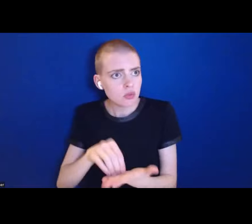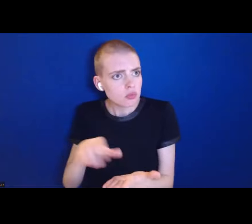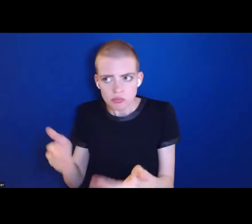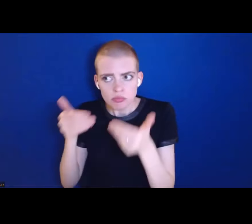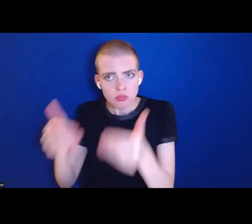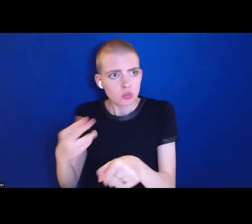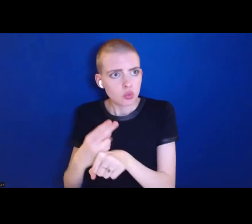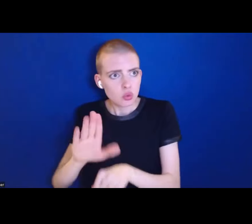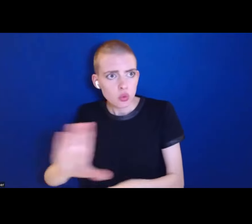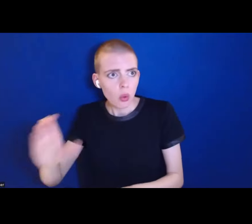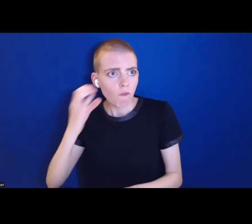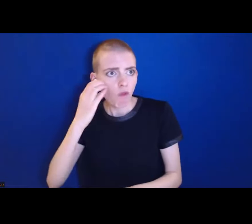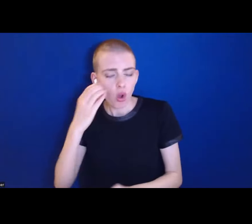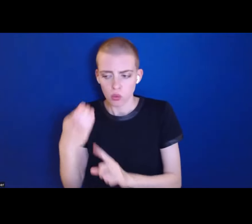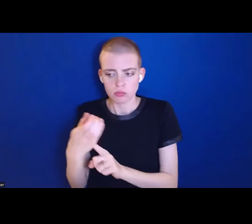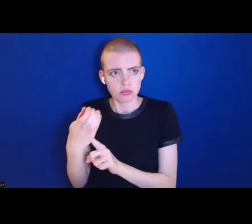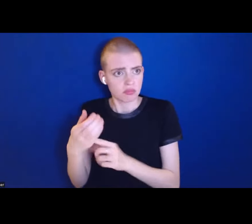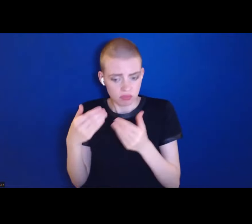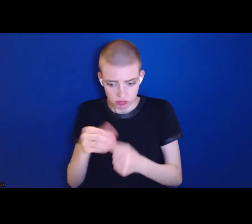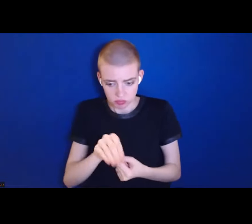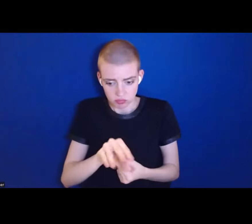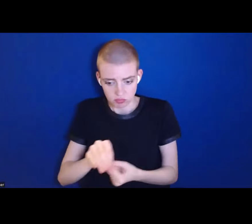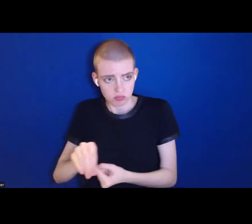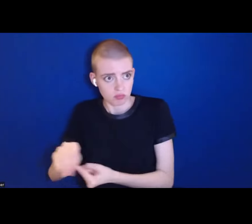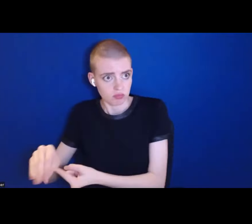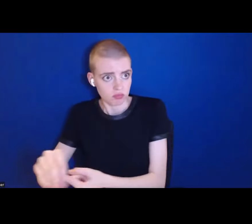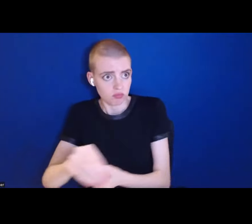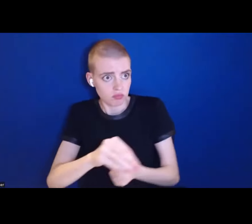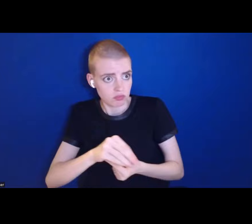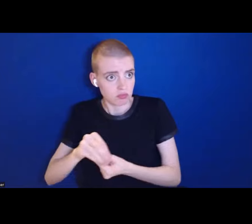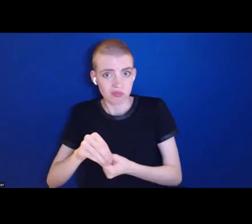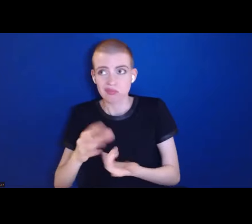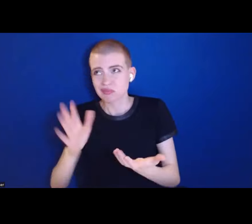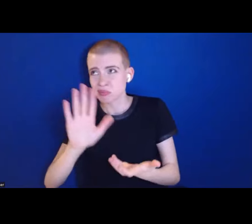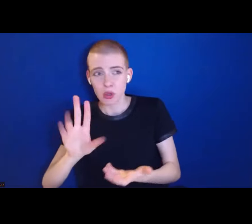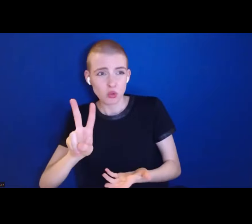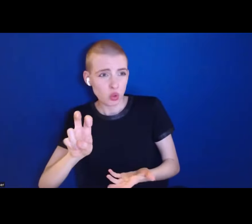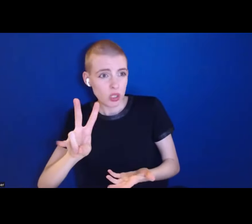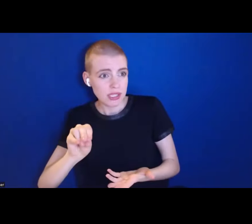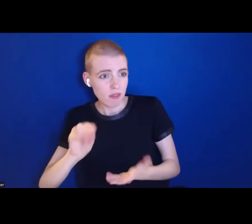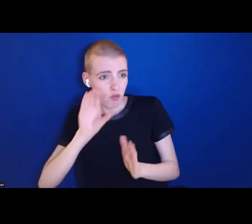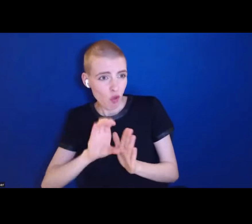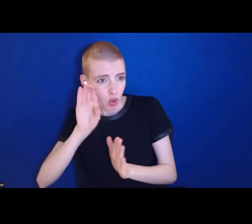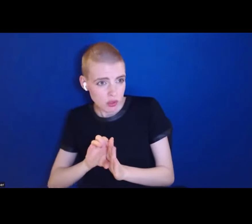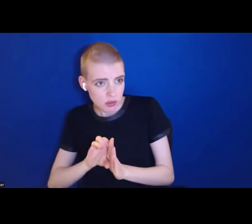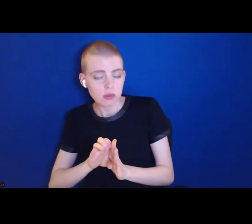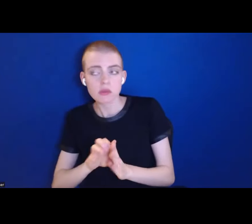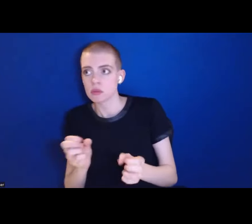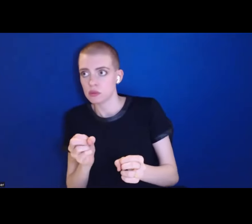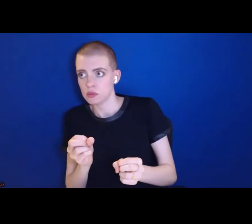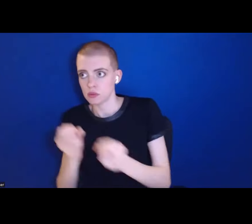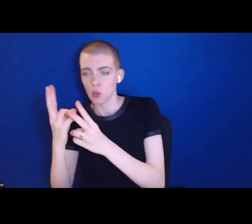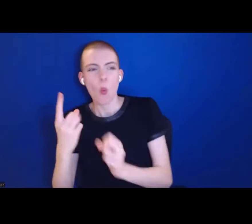to 200 photographs of an artifact and then put it in Agisoft